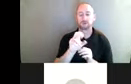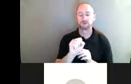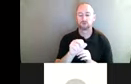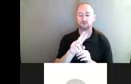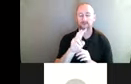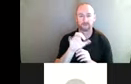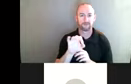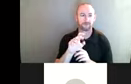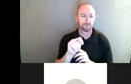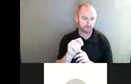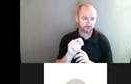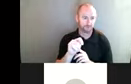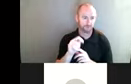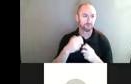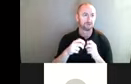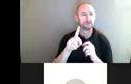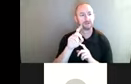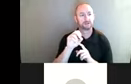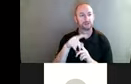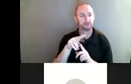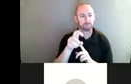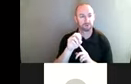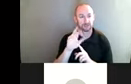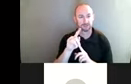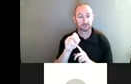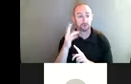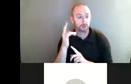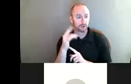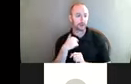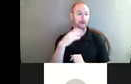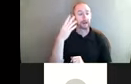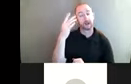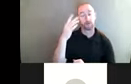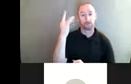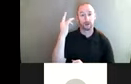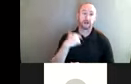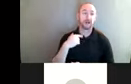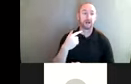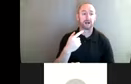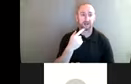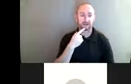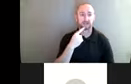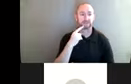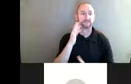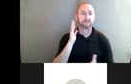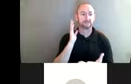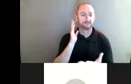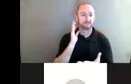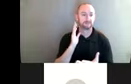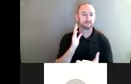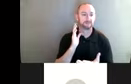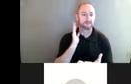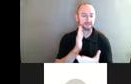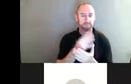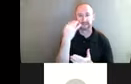foot deprecation that Bill mentioned. You could call it a retirement. Why? I like to think of it as the old Susan Powder infomercials, right, from the 90s. Stop